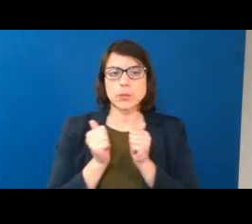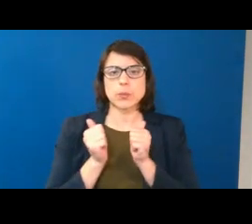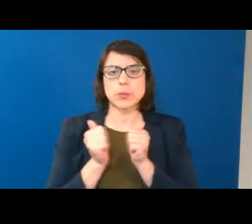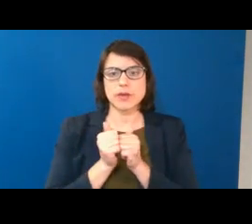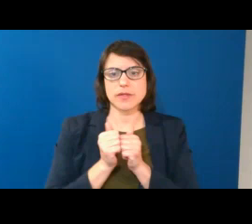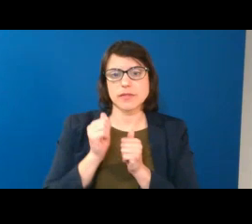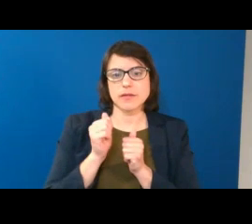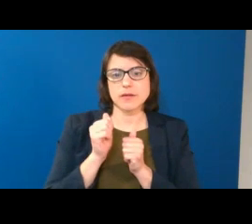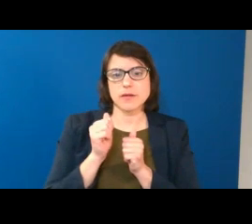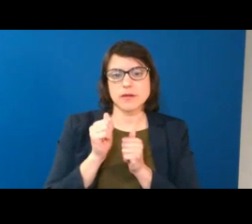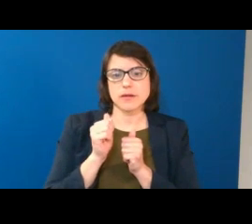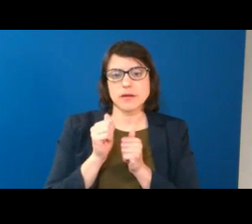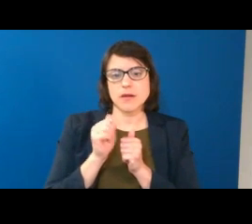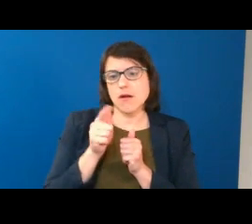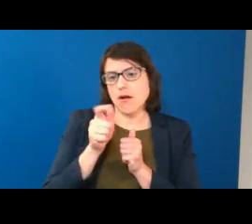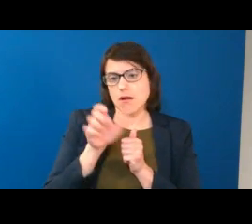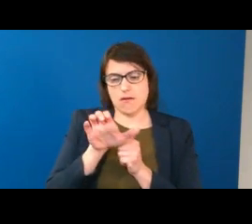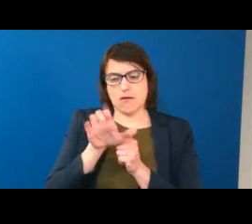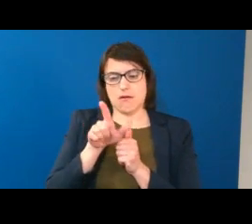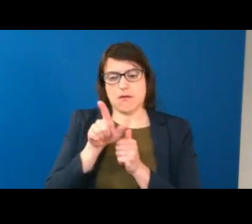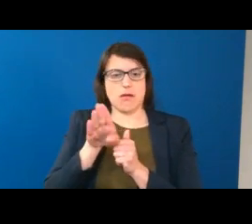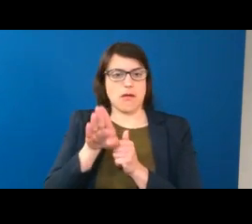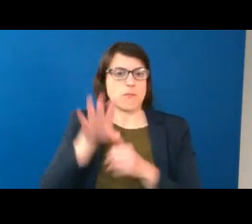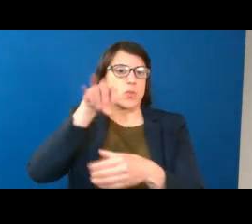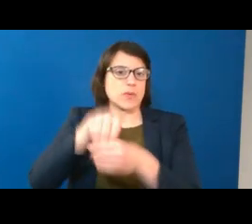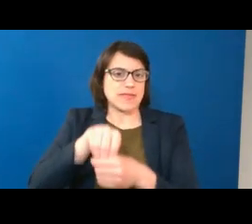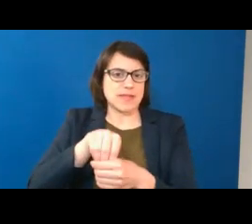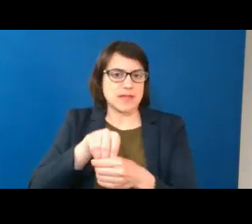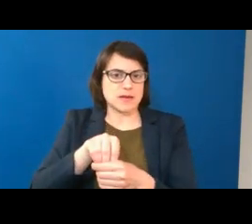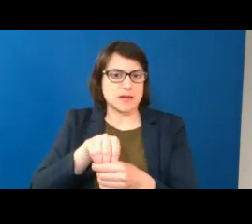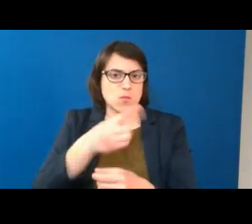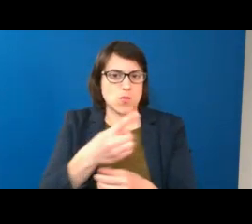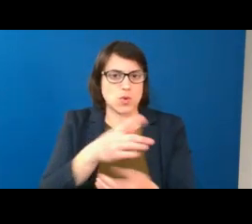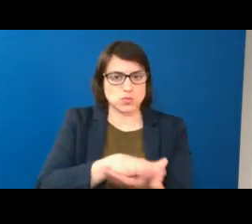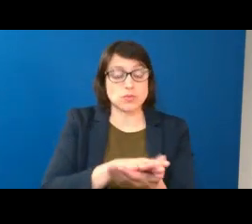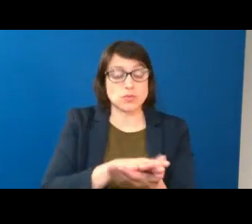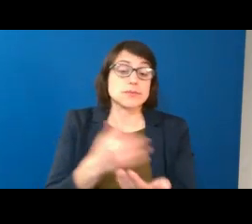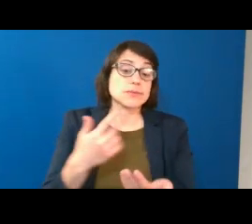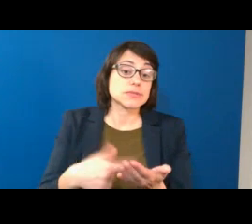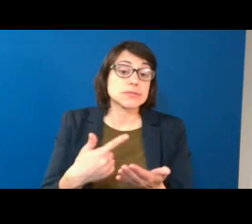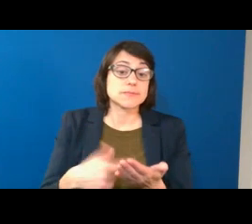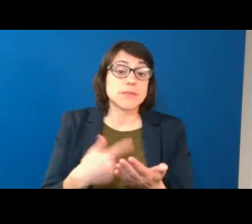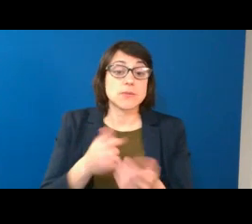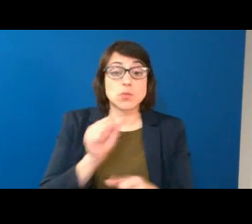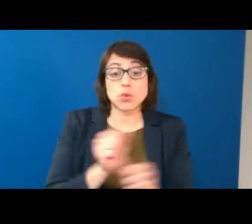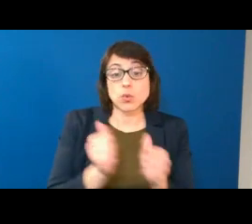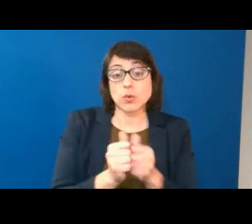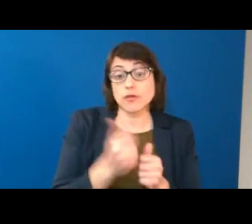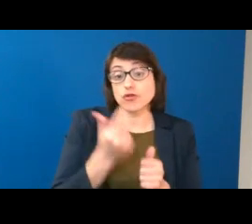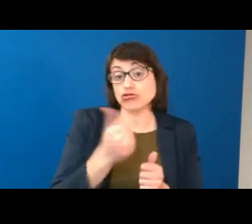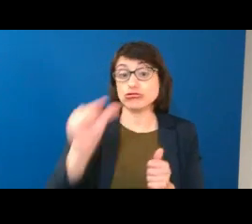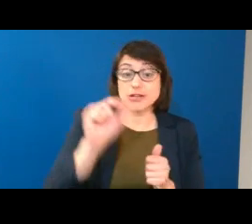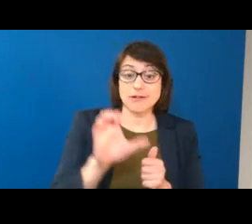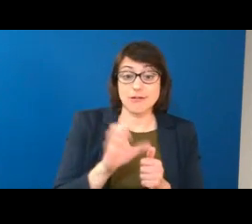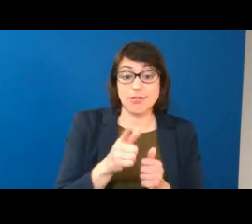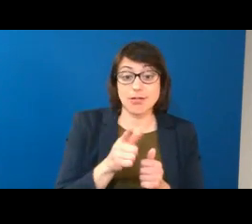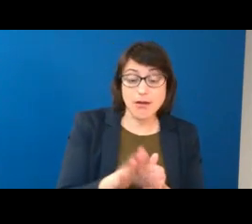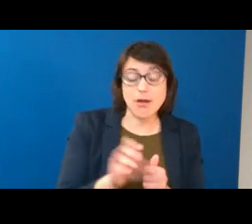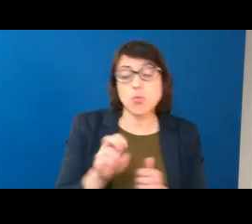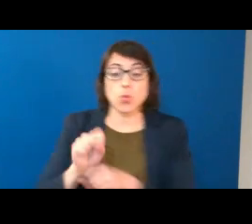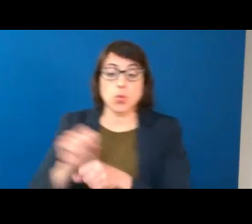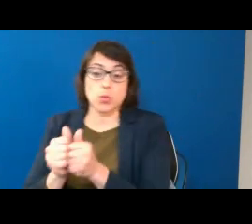within the school. So some schools we've worked with their green clubs, some we've worked with their service clubs, which have been really like, it's a little bit